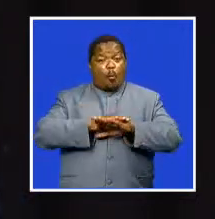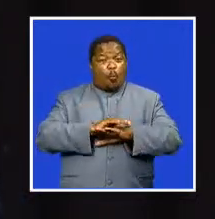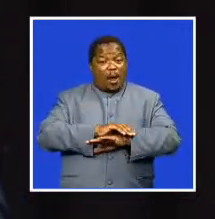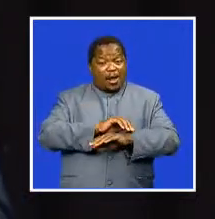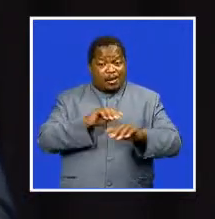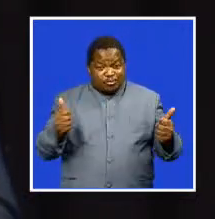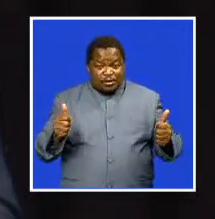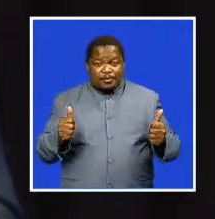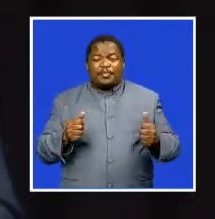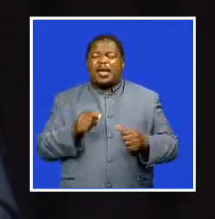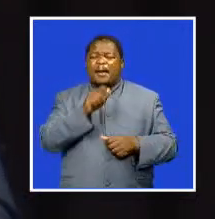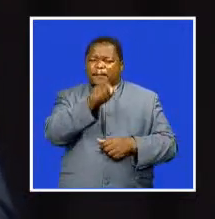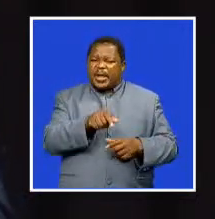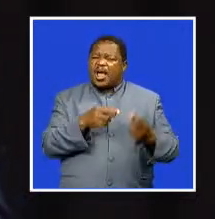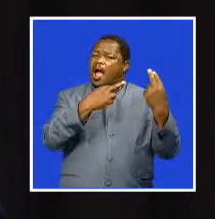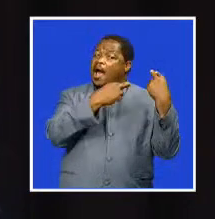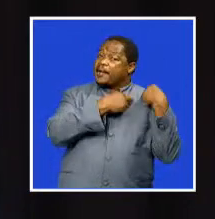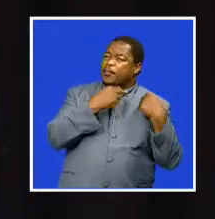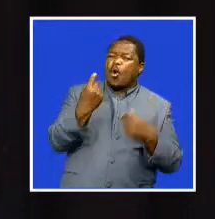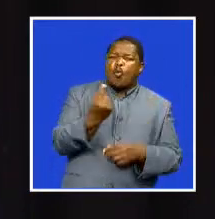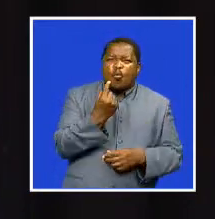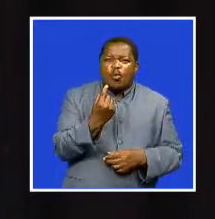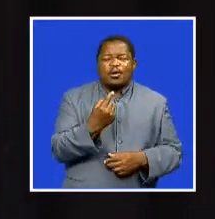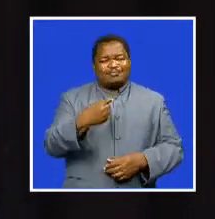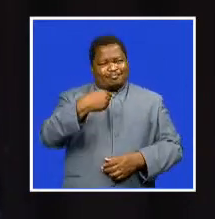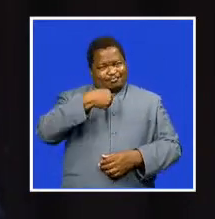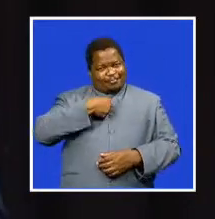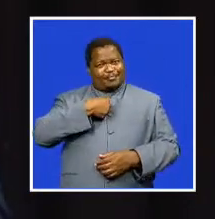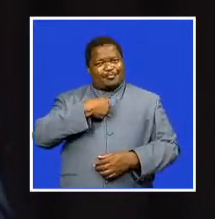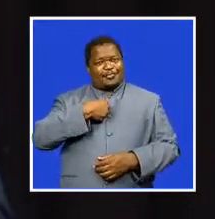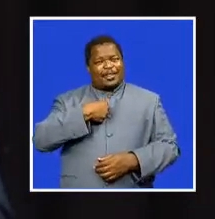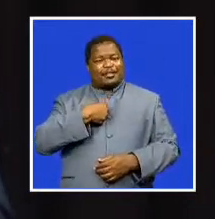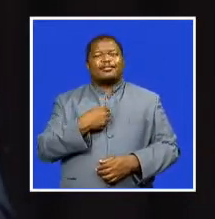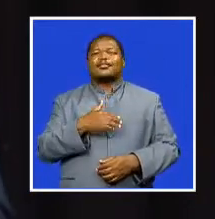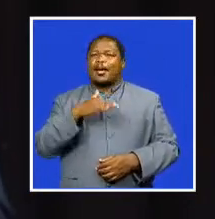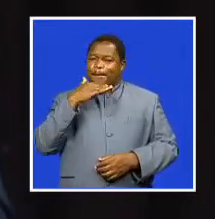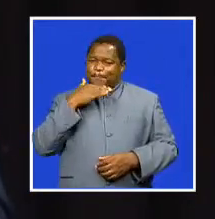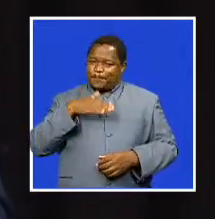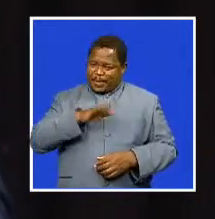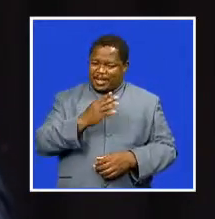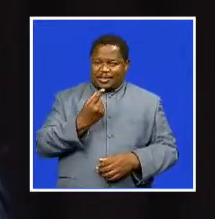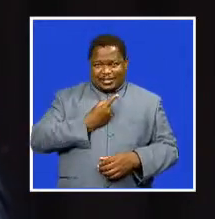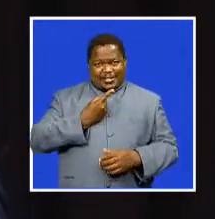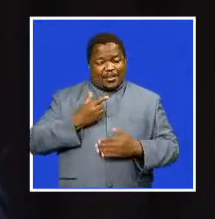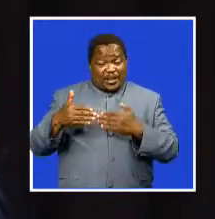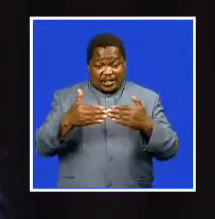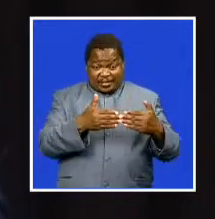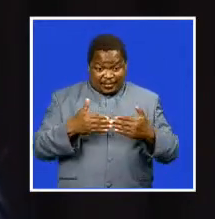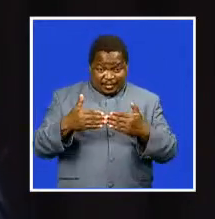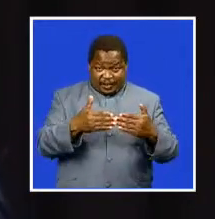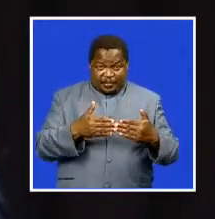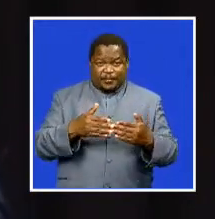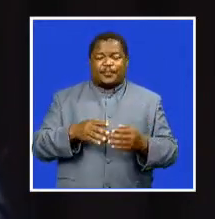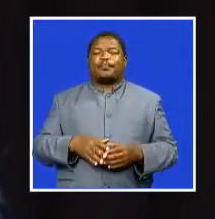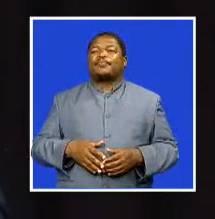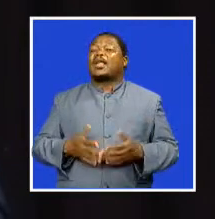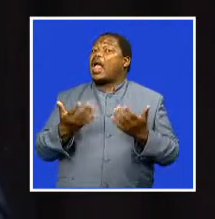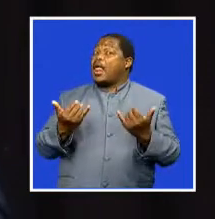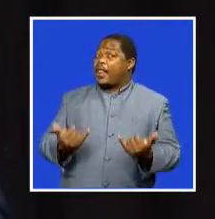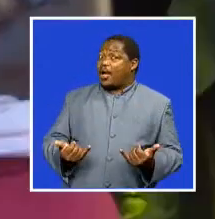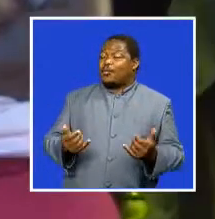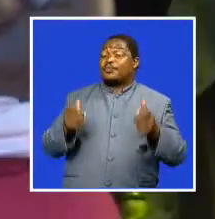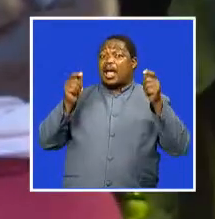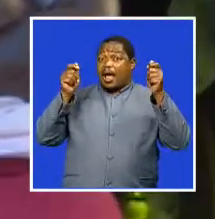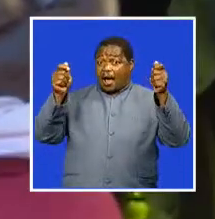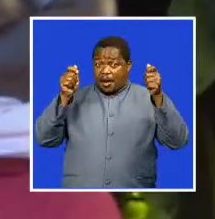The Umgcini Behavioral Change National Campaign calls on each Liswati to take good care of